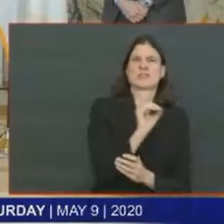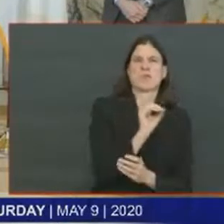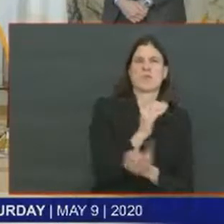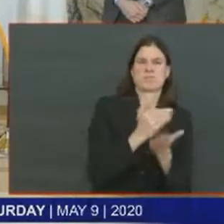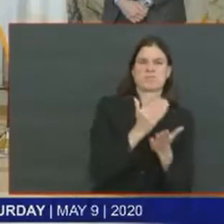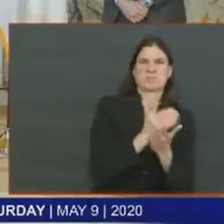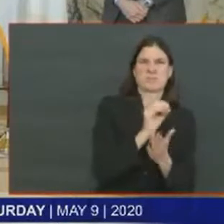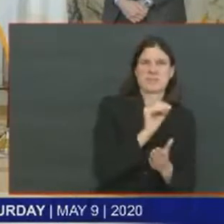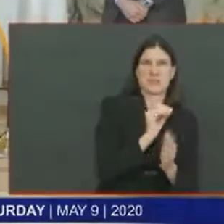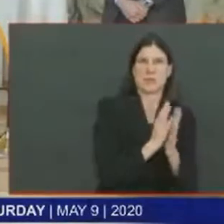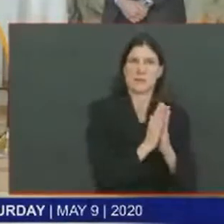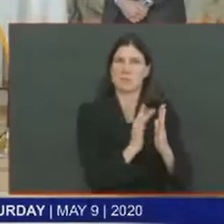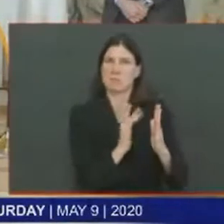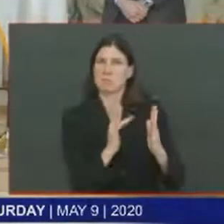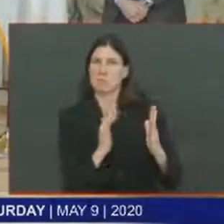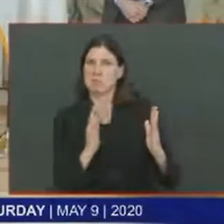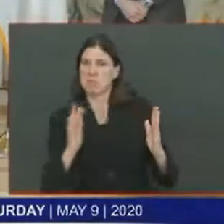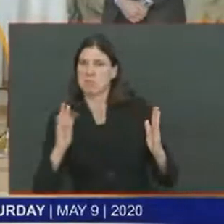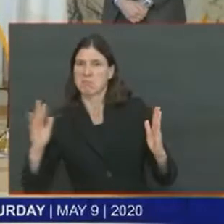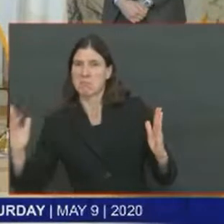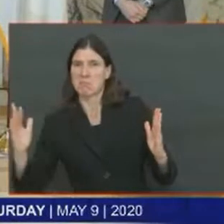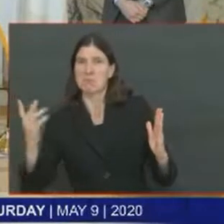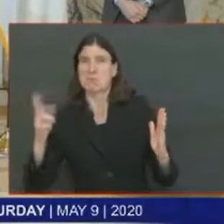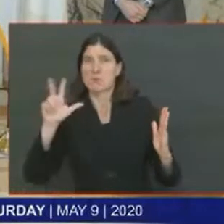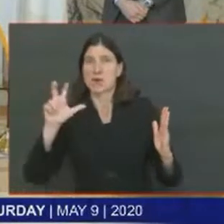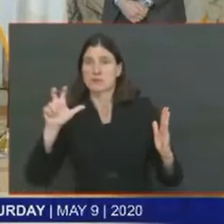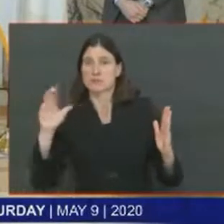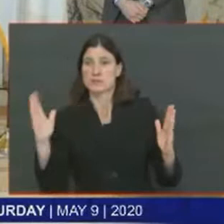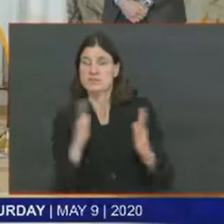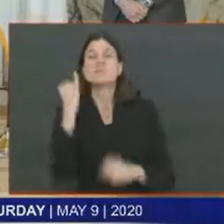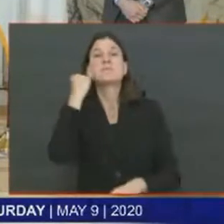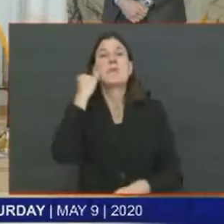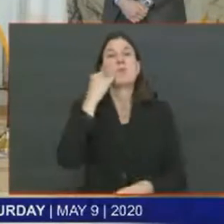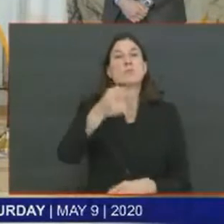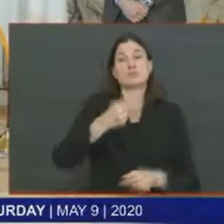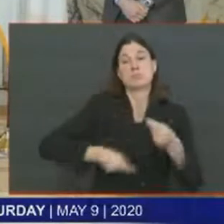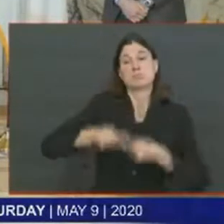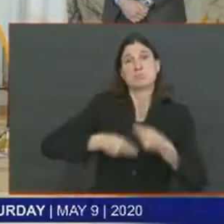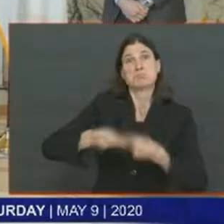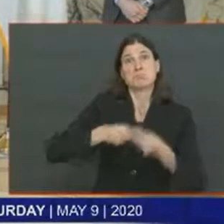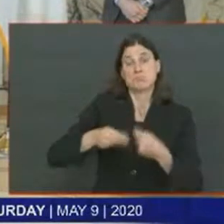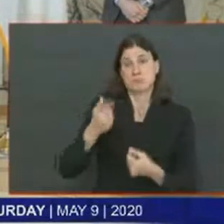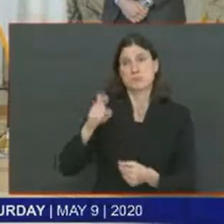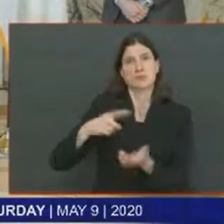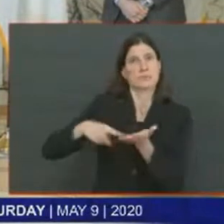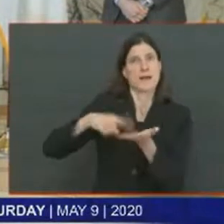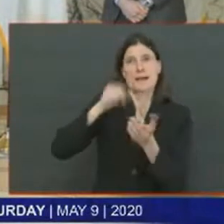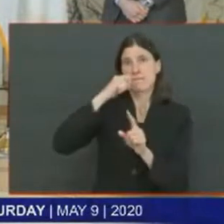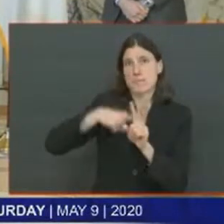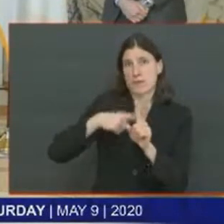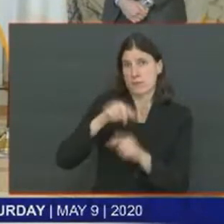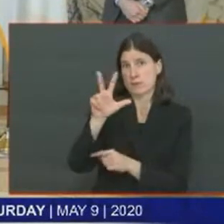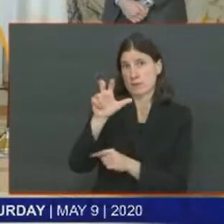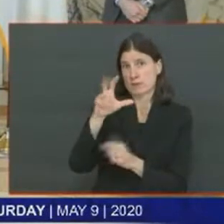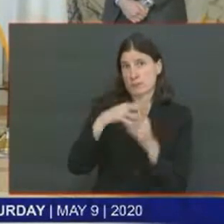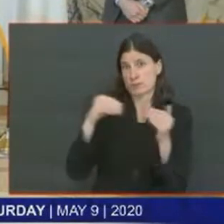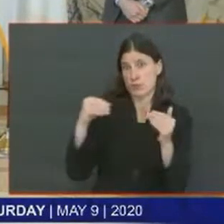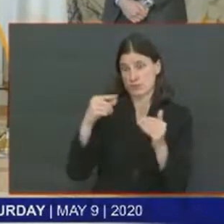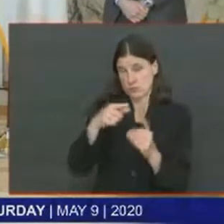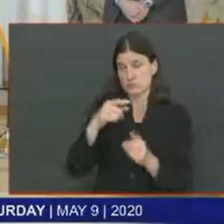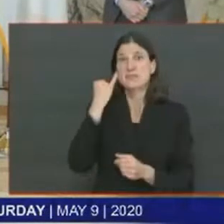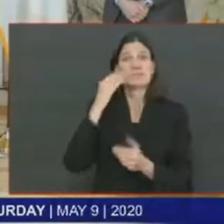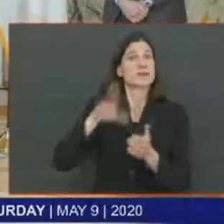the coming year. It's a lot of money. It's really a lot of money if you're out of work or working part-time or trying to